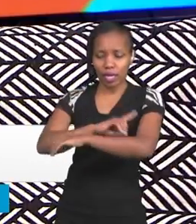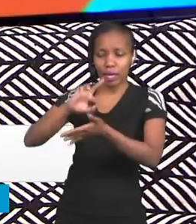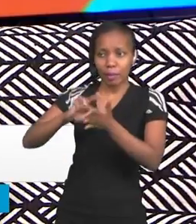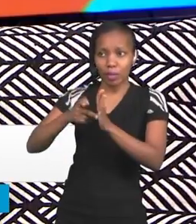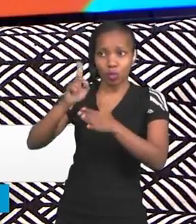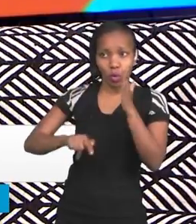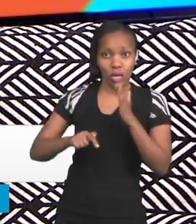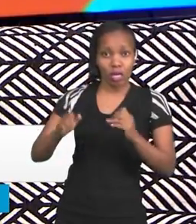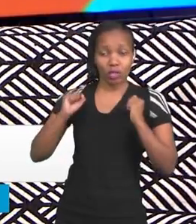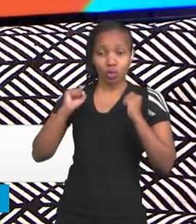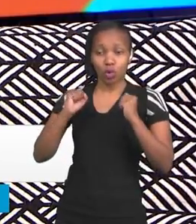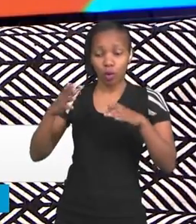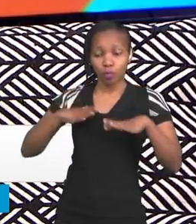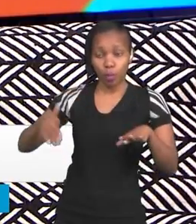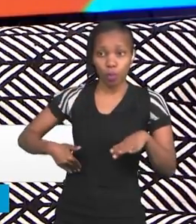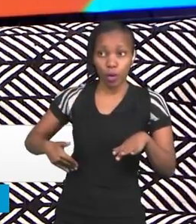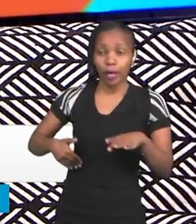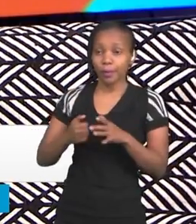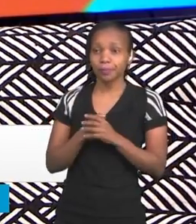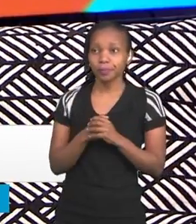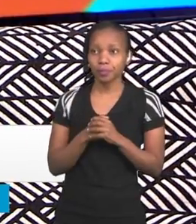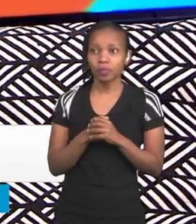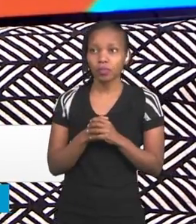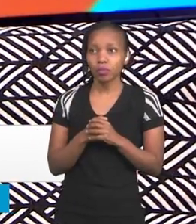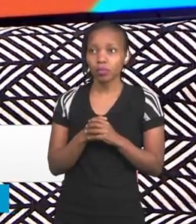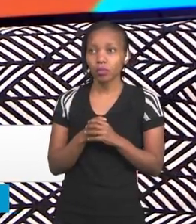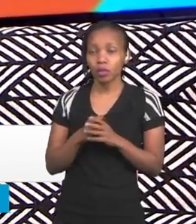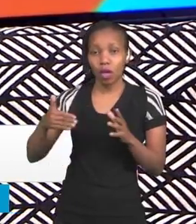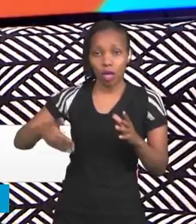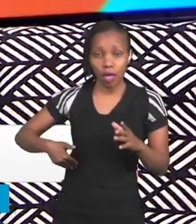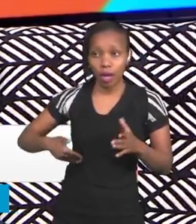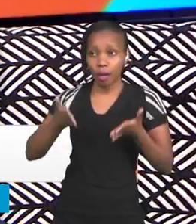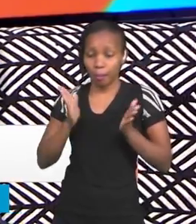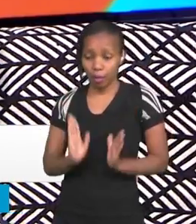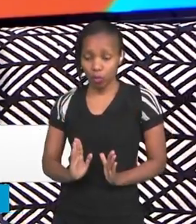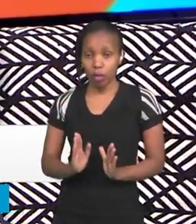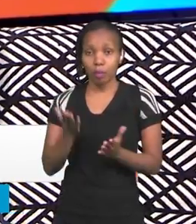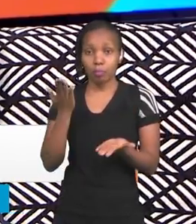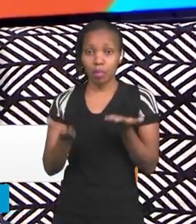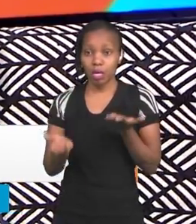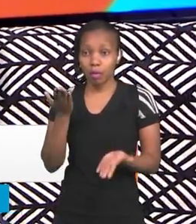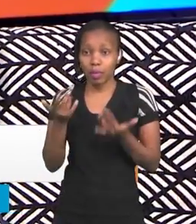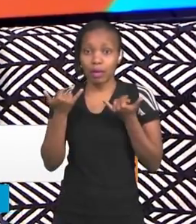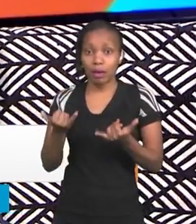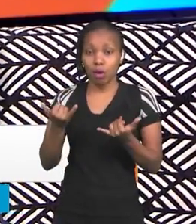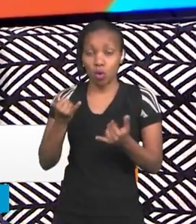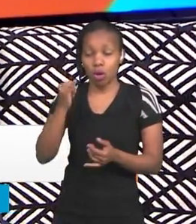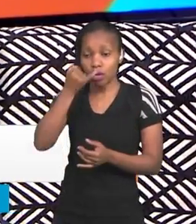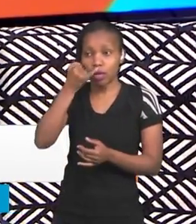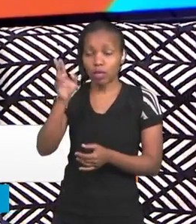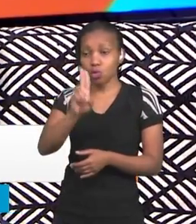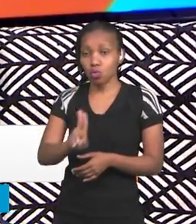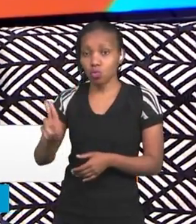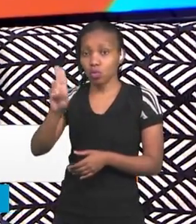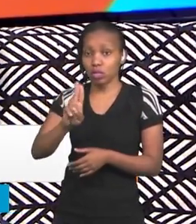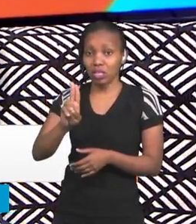also strong for the youth. Mm-hmm. As we're talking right now, a young person, he or she is abusing drugs somewhere, is using a